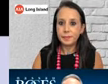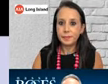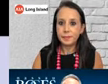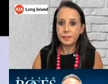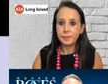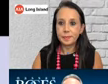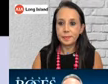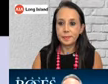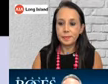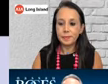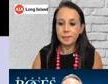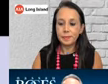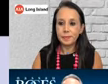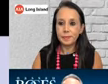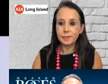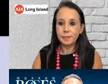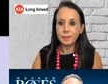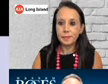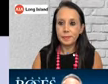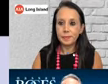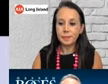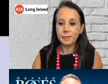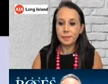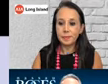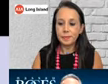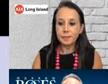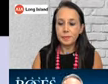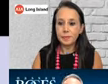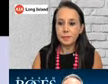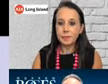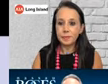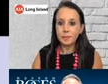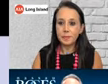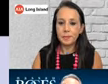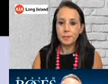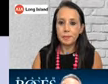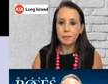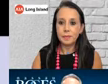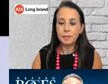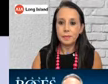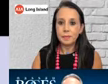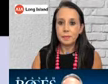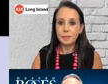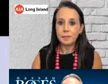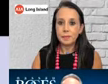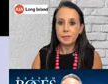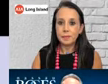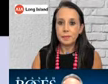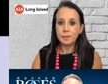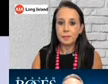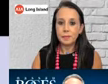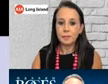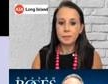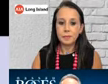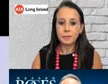I'm the Executive Director of Facility Services for NASO BOCES. For those of you outside of the New York